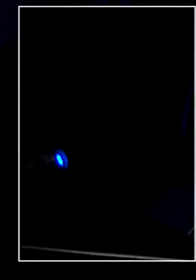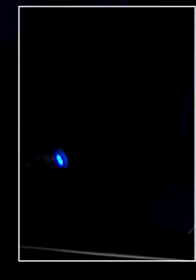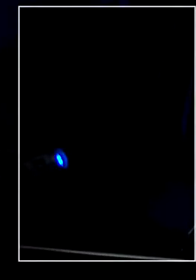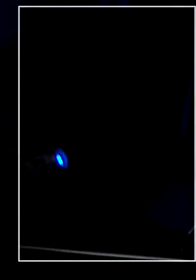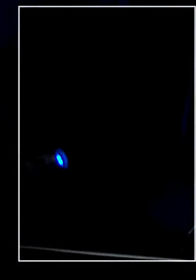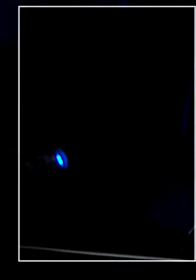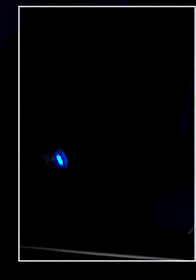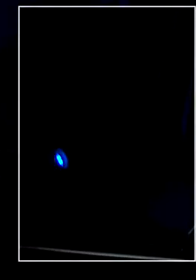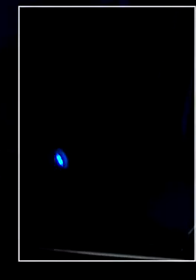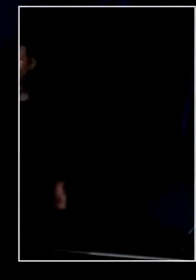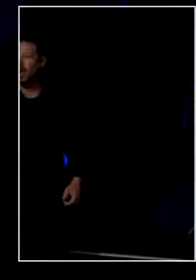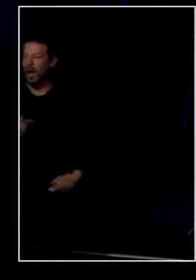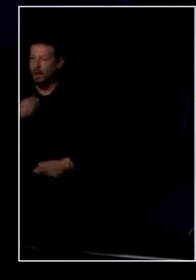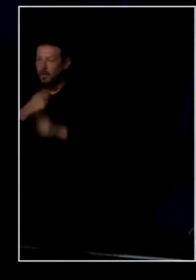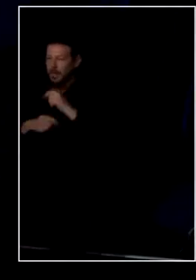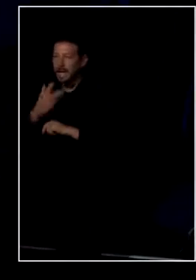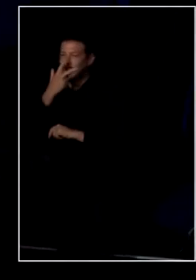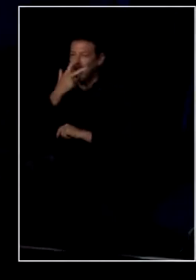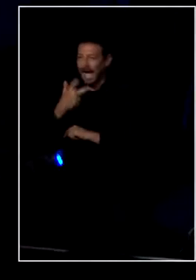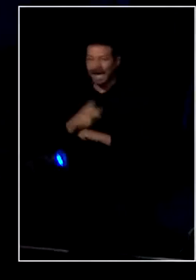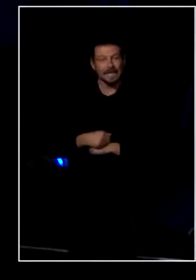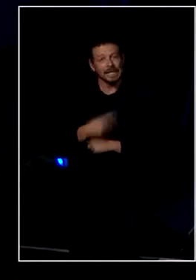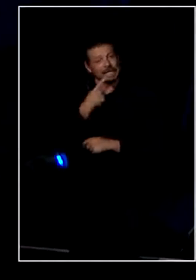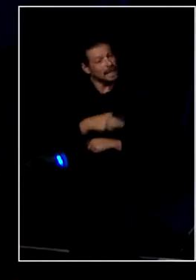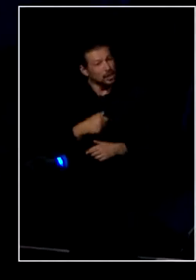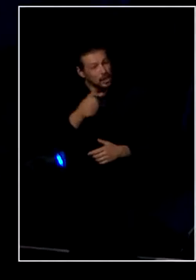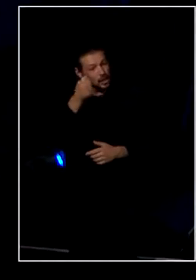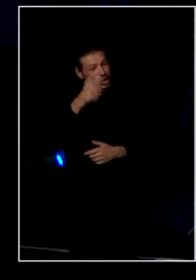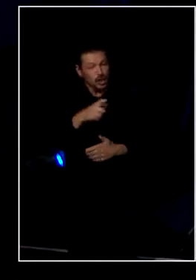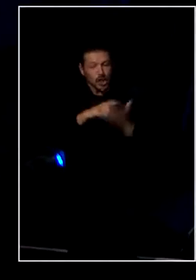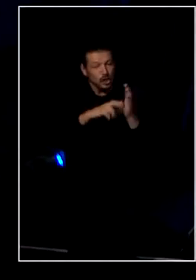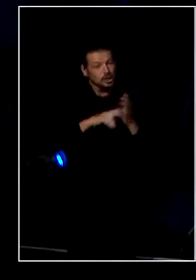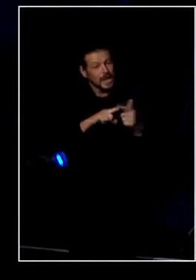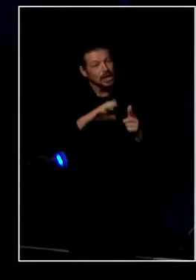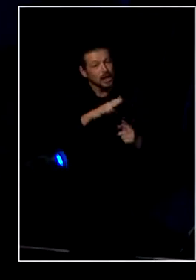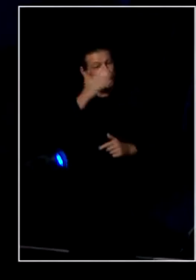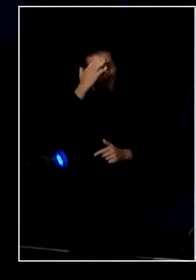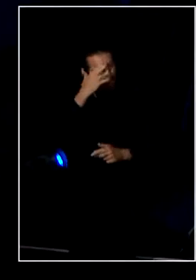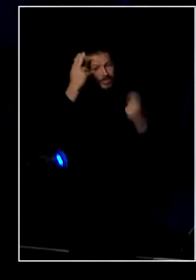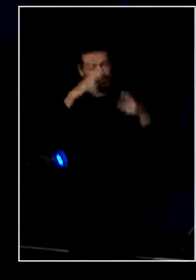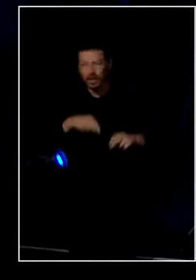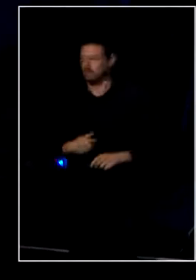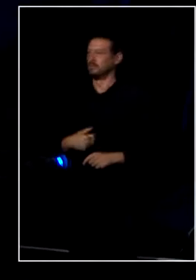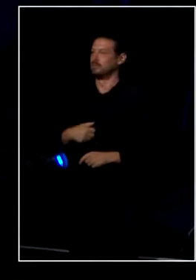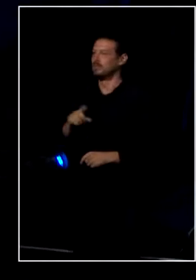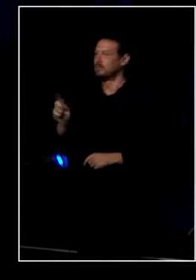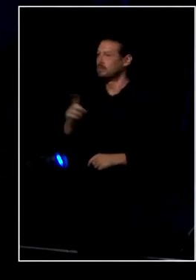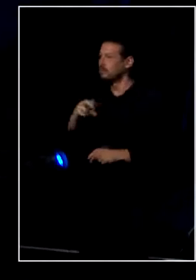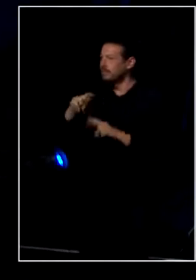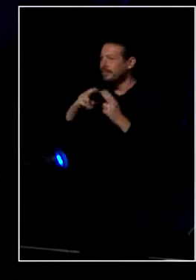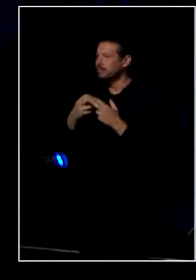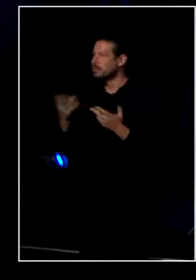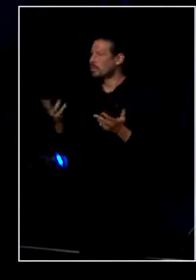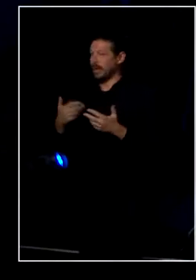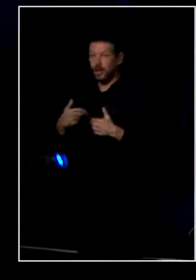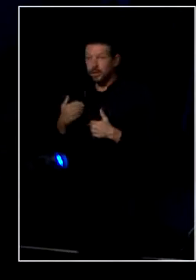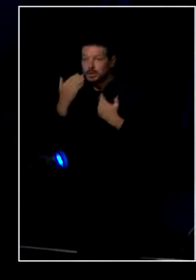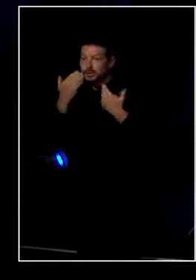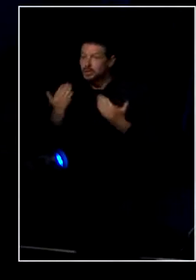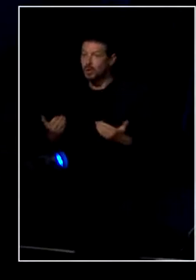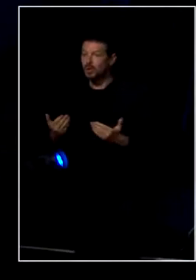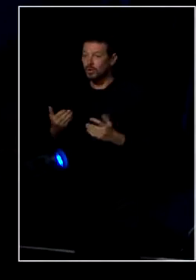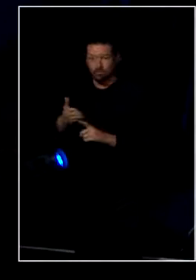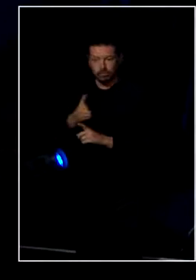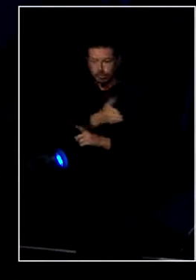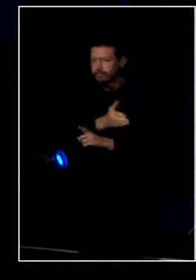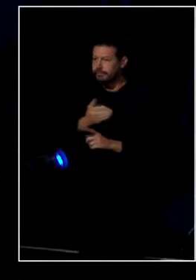got information for you, Jane. Do you know your mum's dead? I didn't know I had family before that.